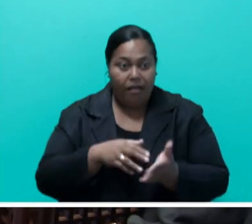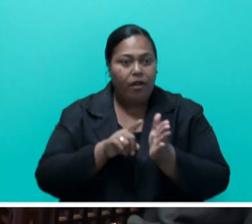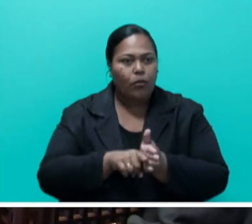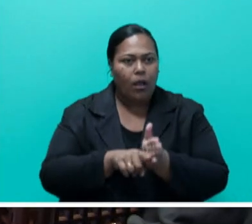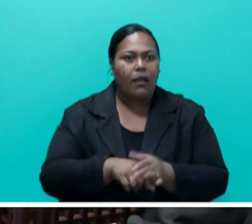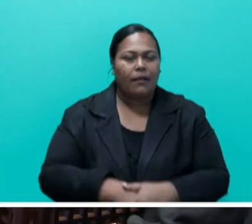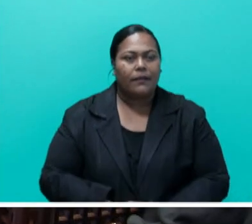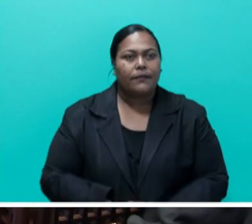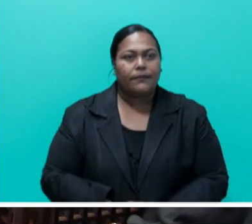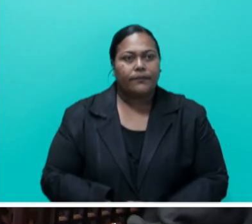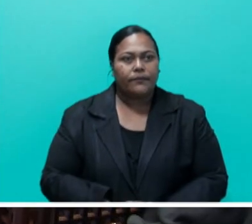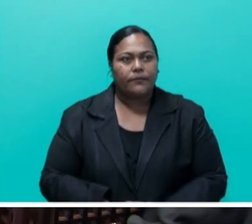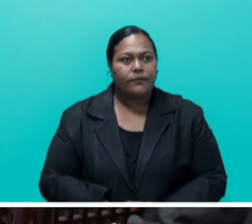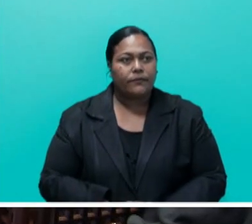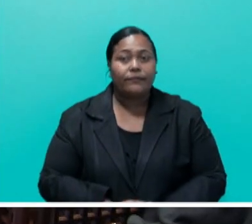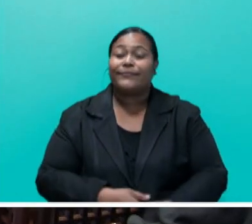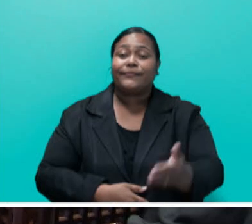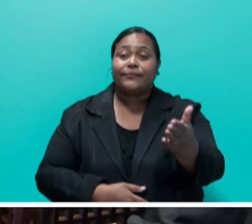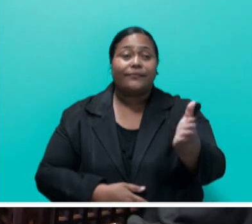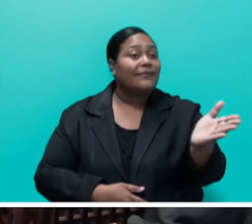Honorable Member, you address the chair.